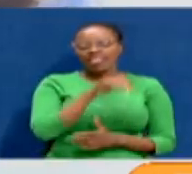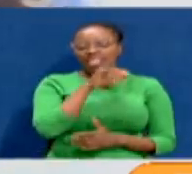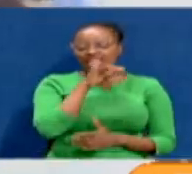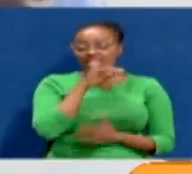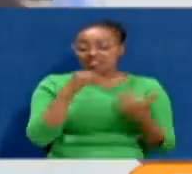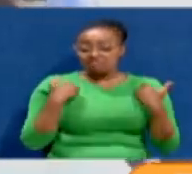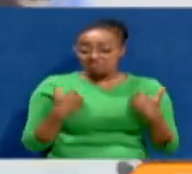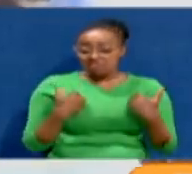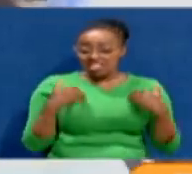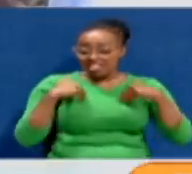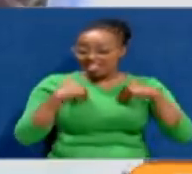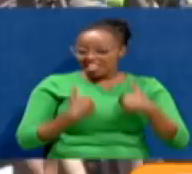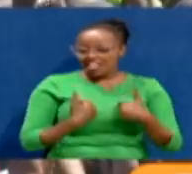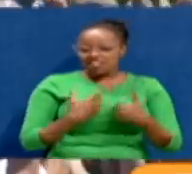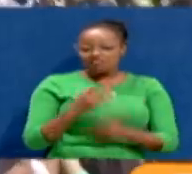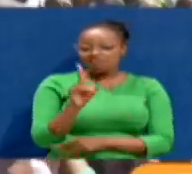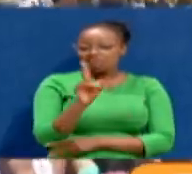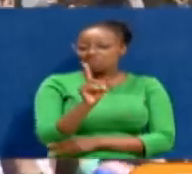hajachoka.